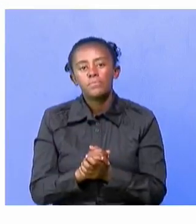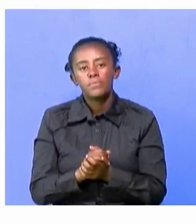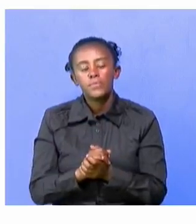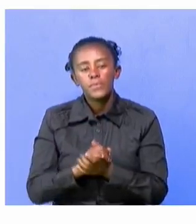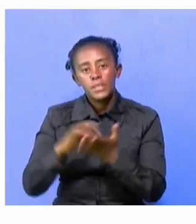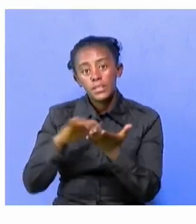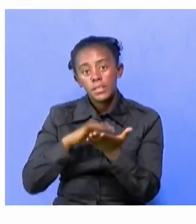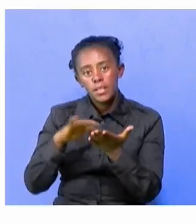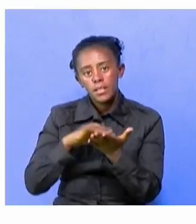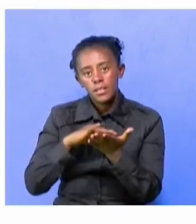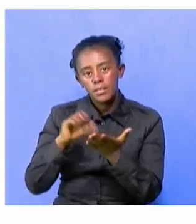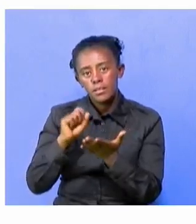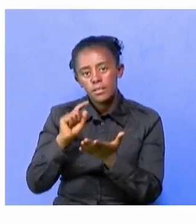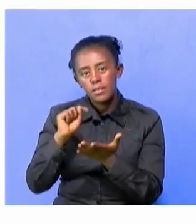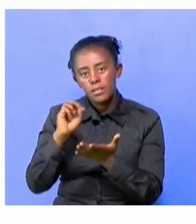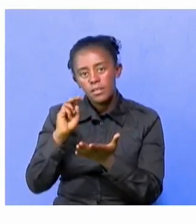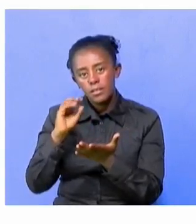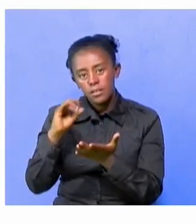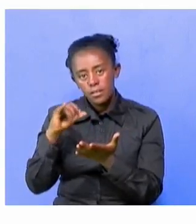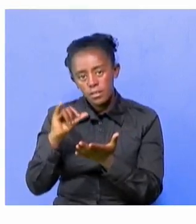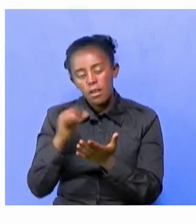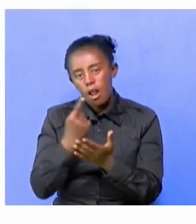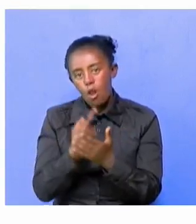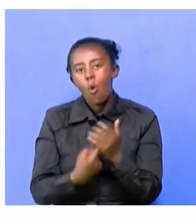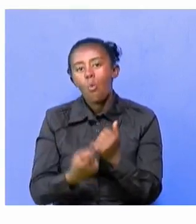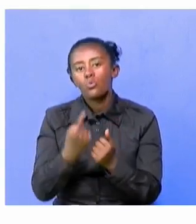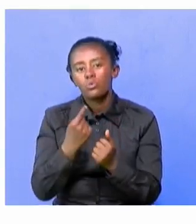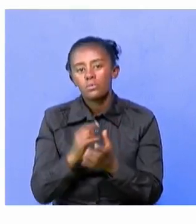study alone.